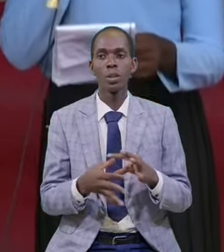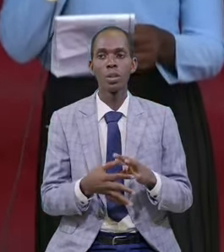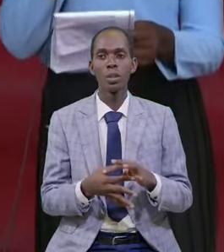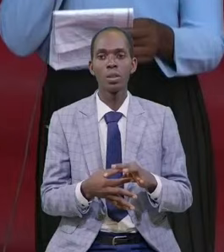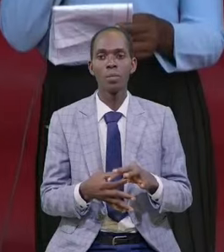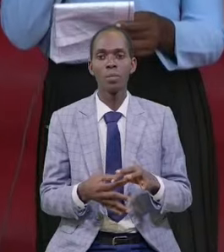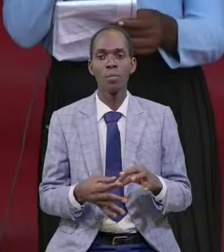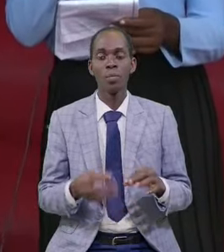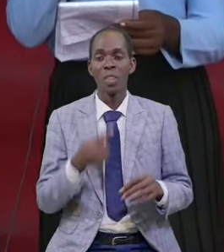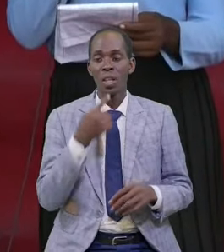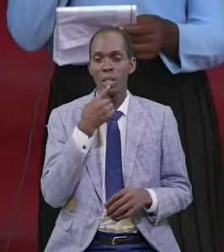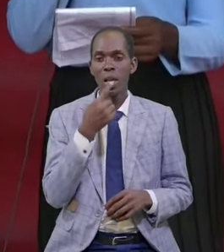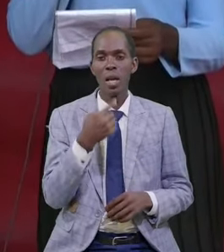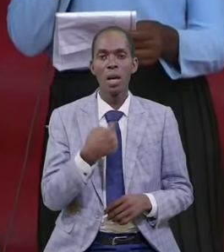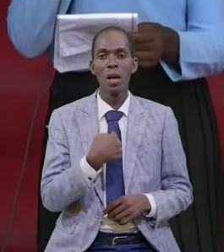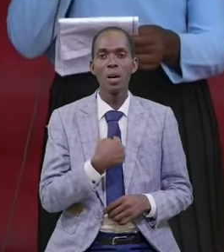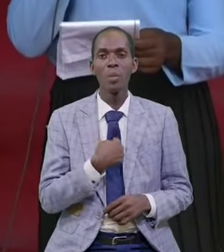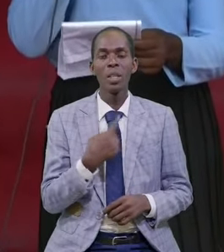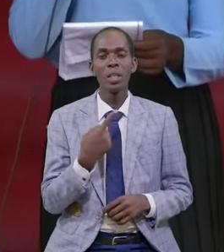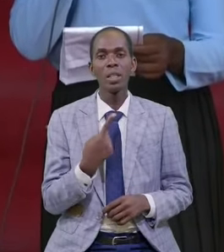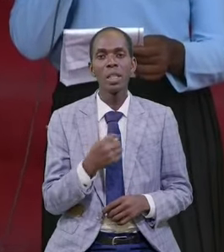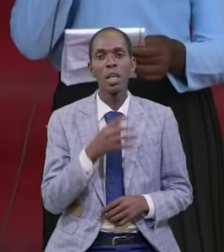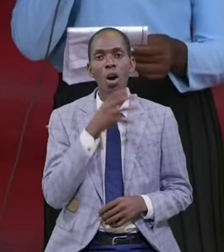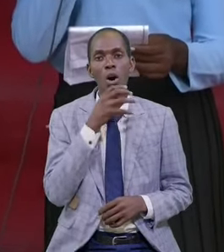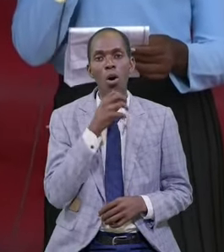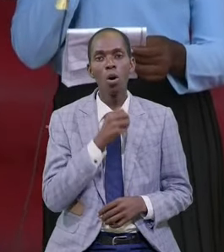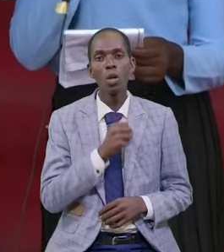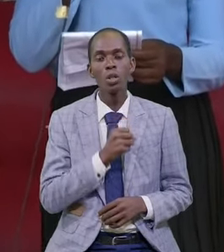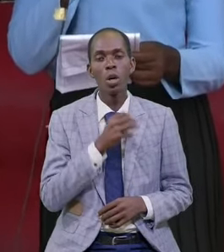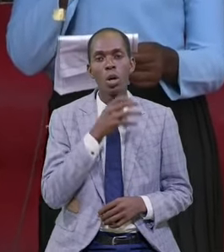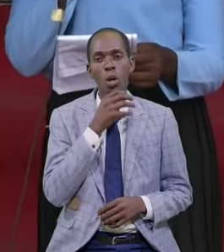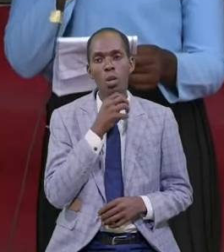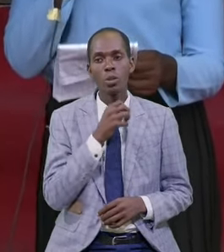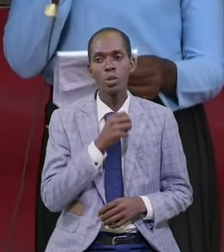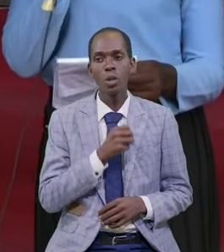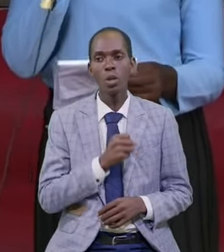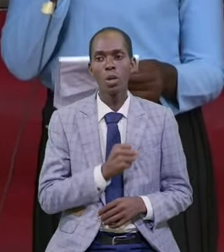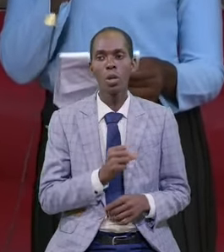story tell me the all